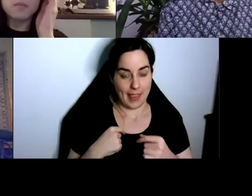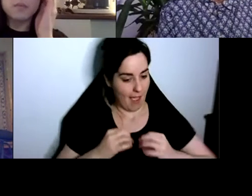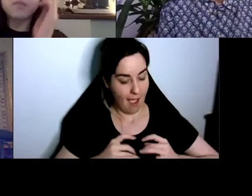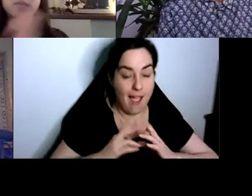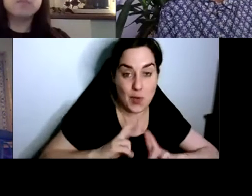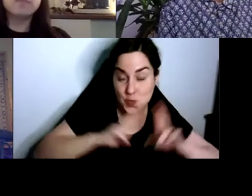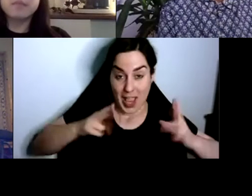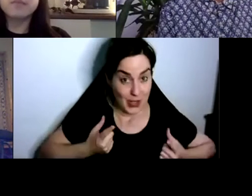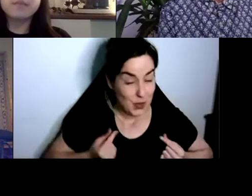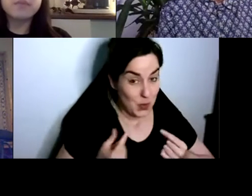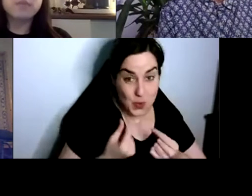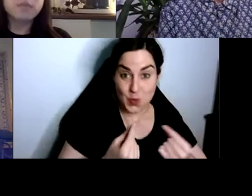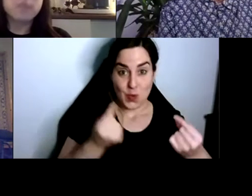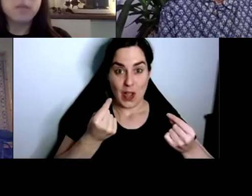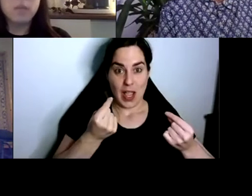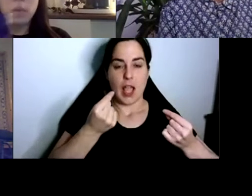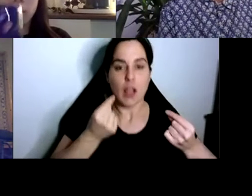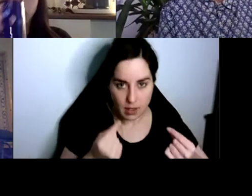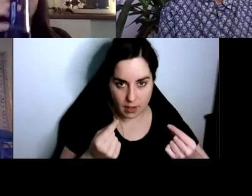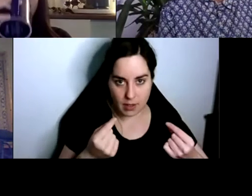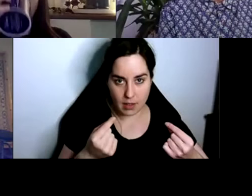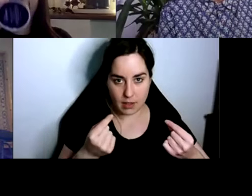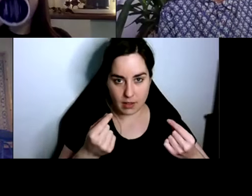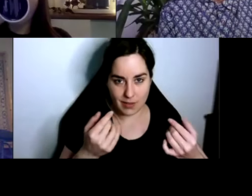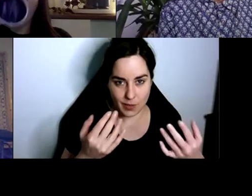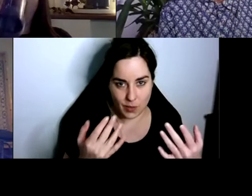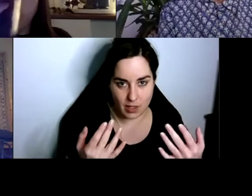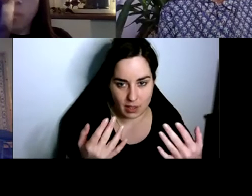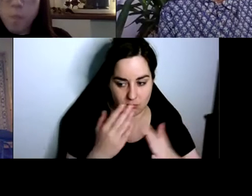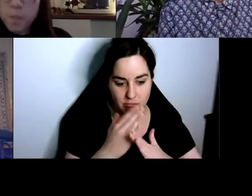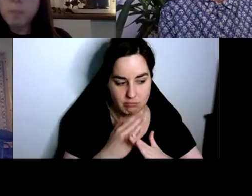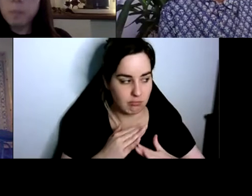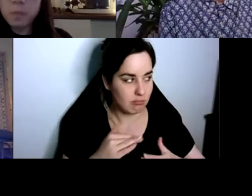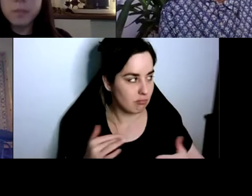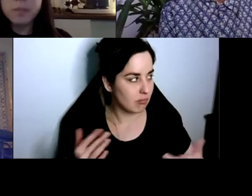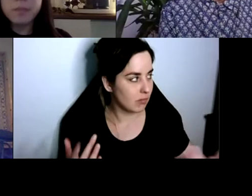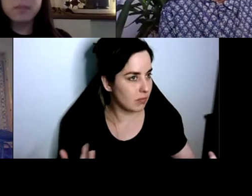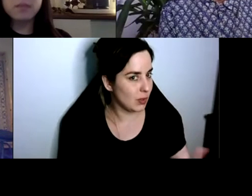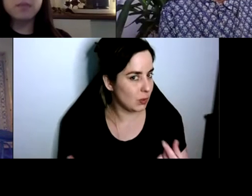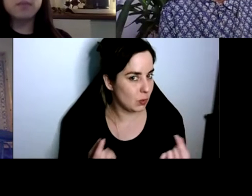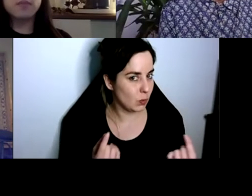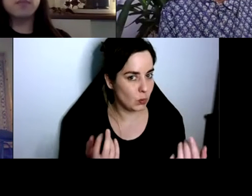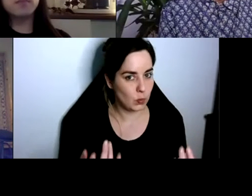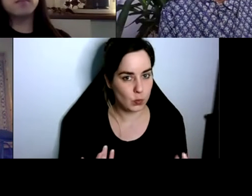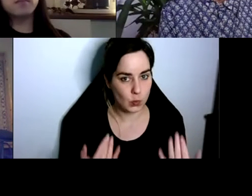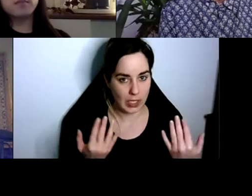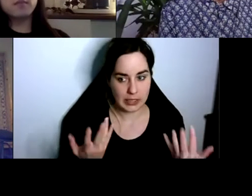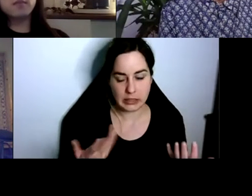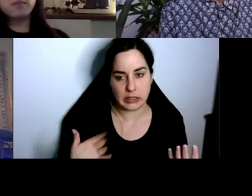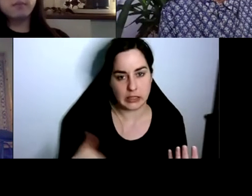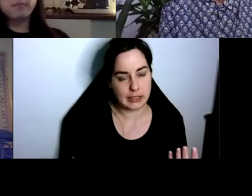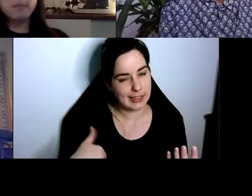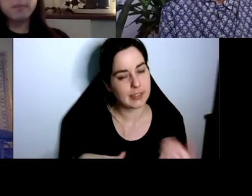time dispersing into quiet. And so even if you're